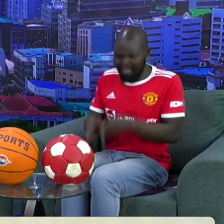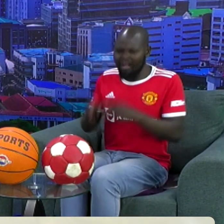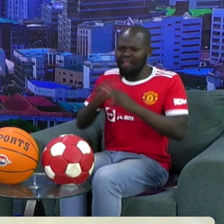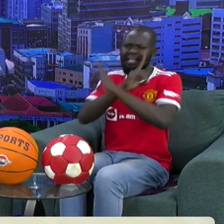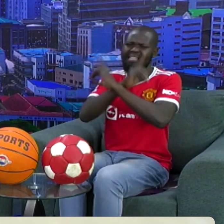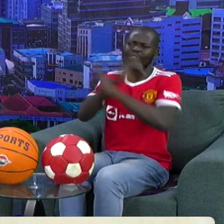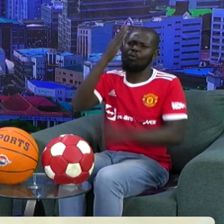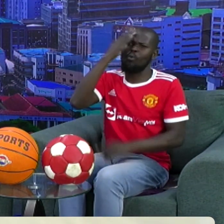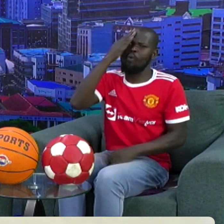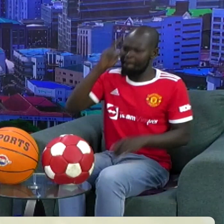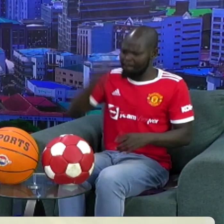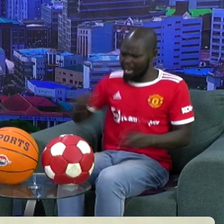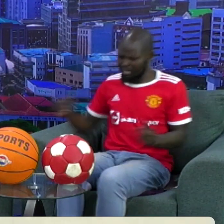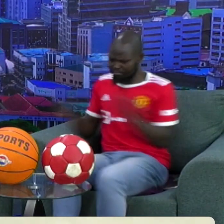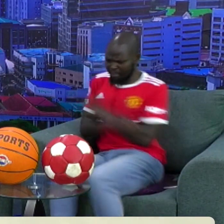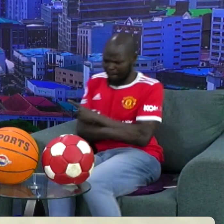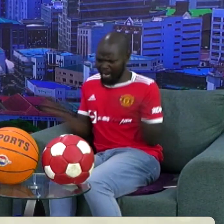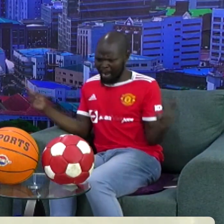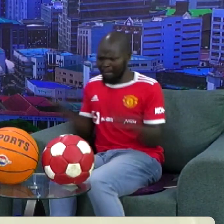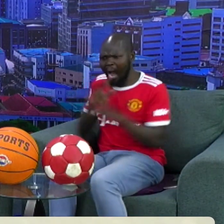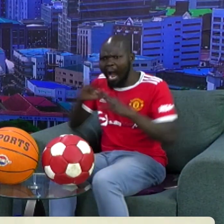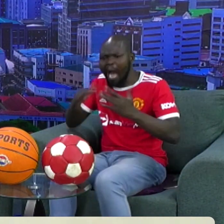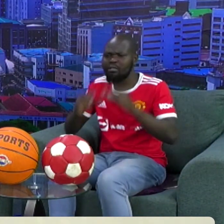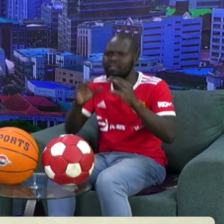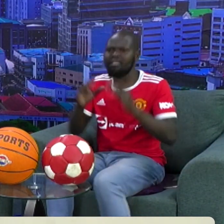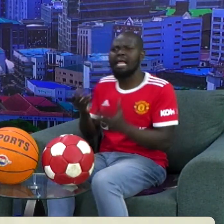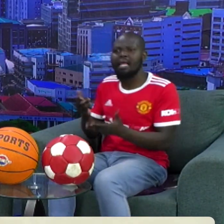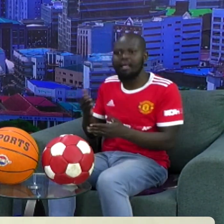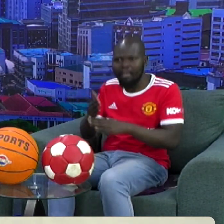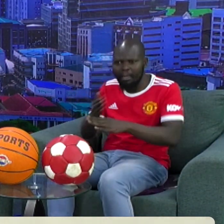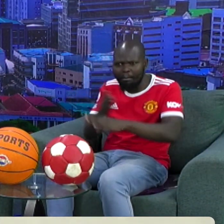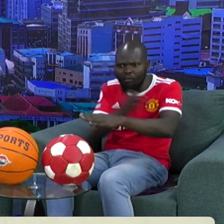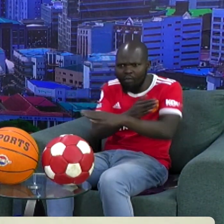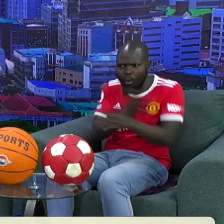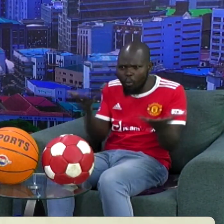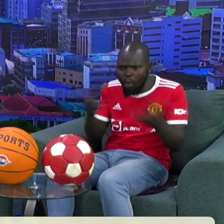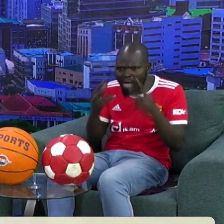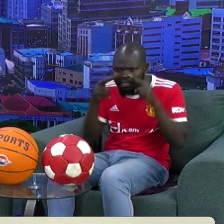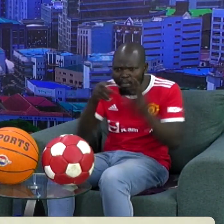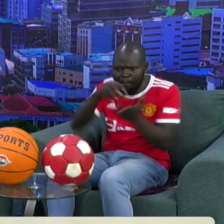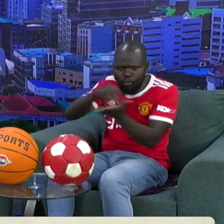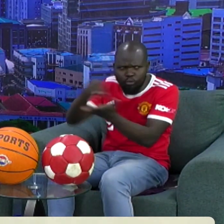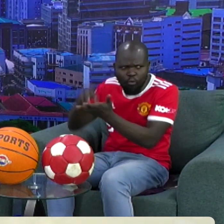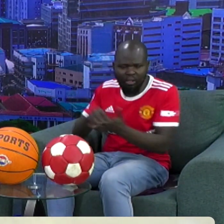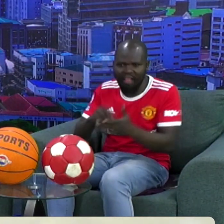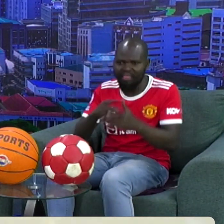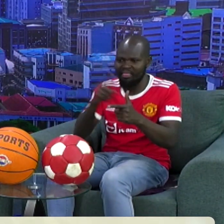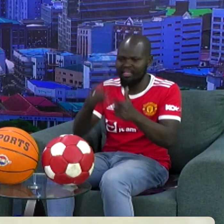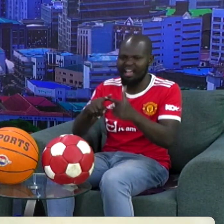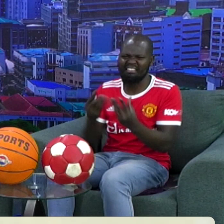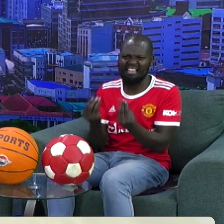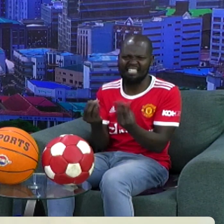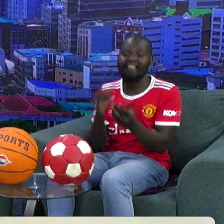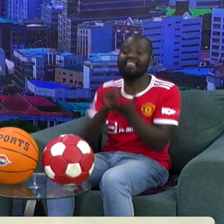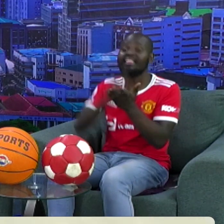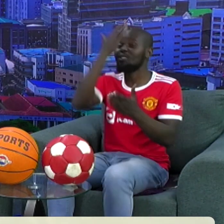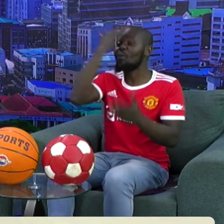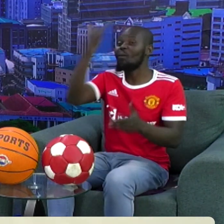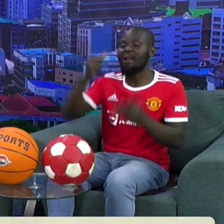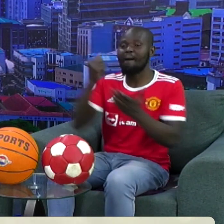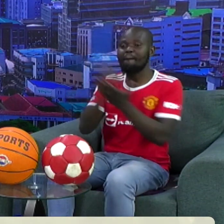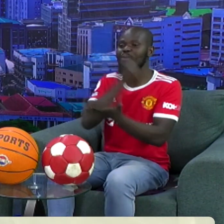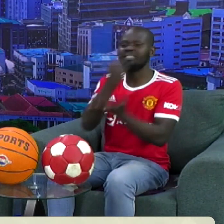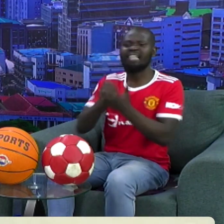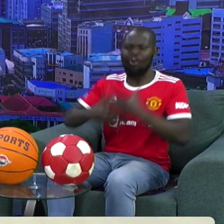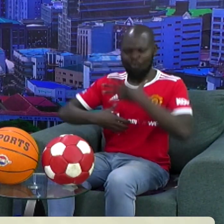11 at the front, they've been really doing good. The defense is good. The coach is good. They've seen on where to improve and where to